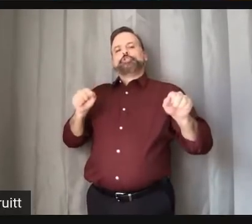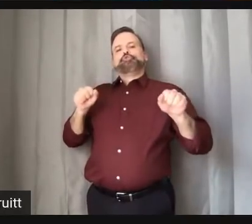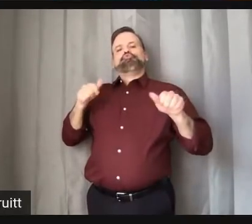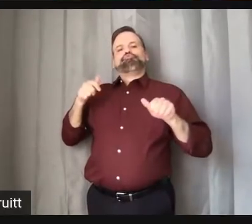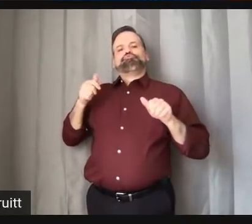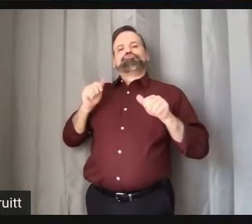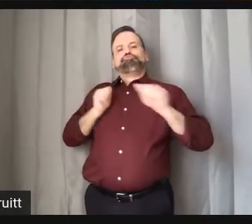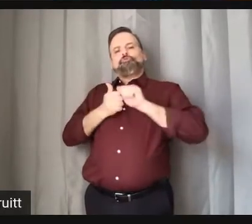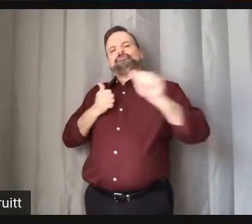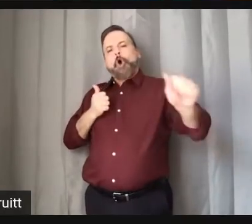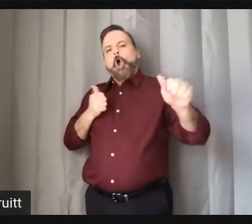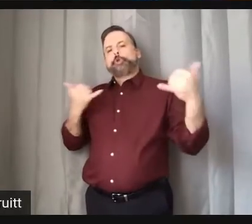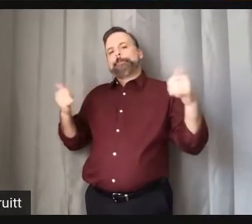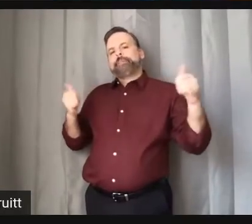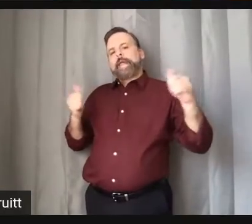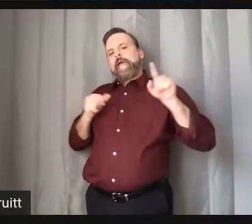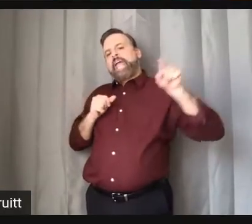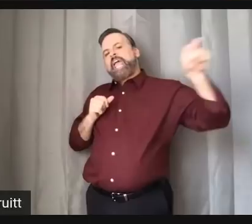So it depended